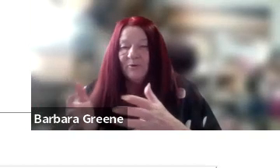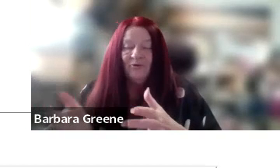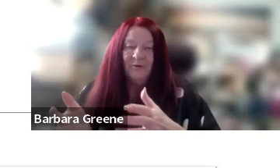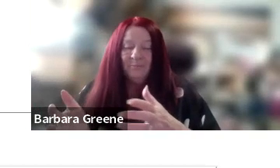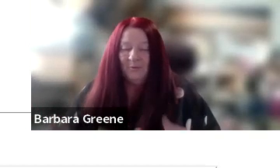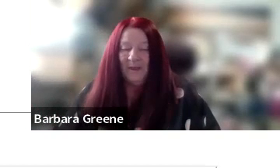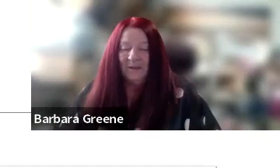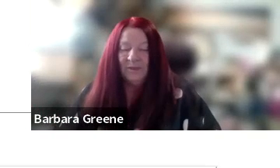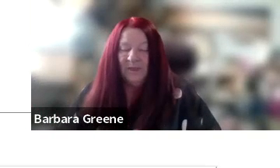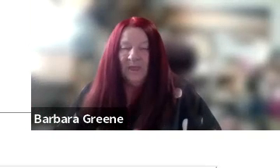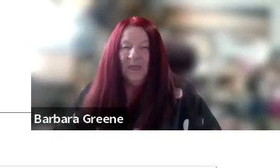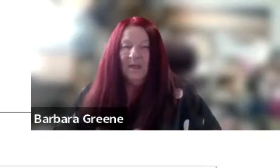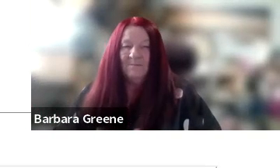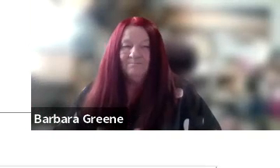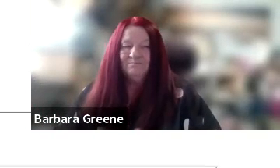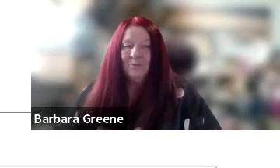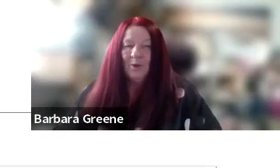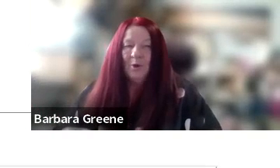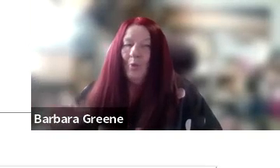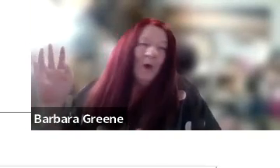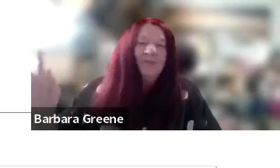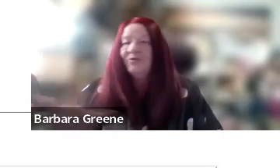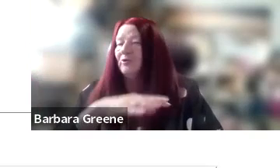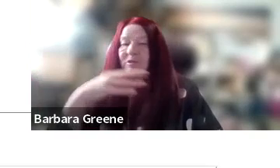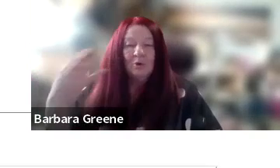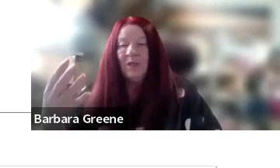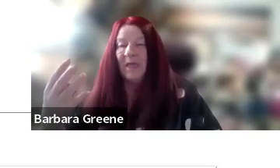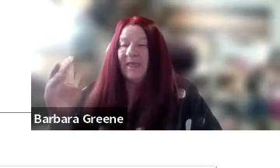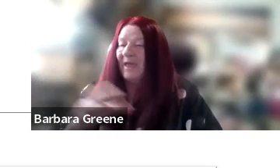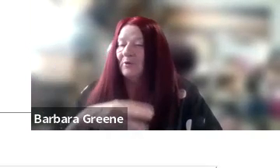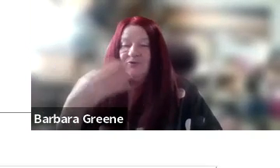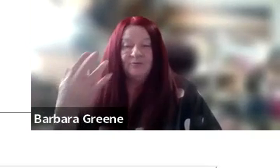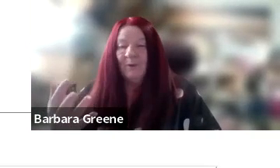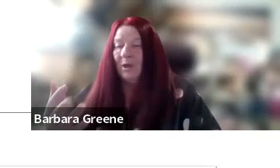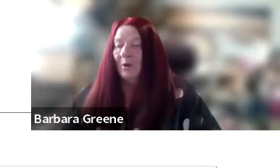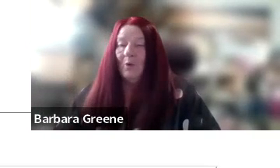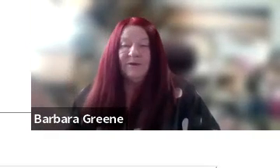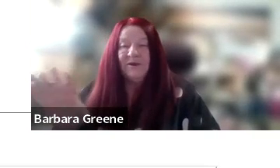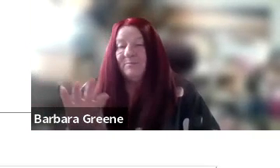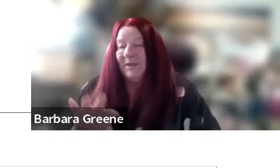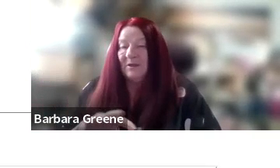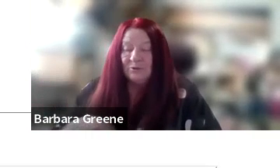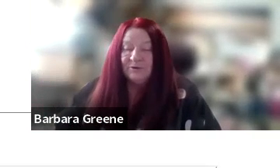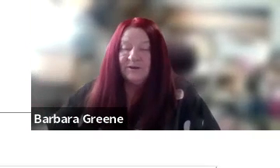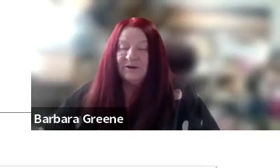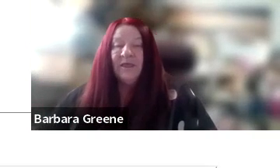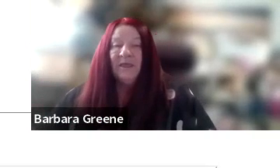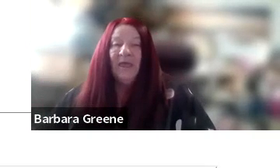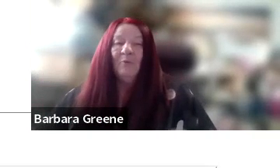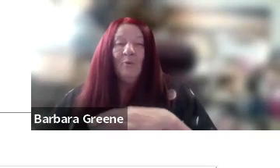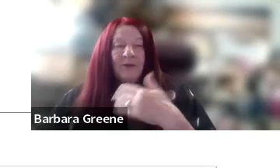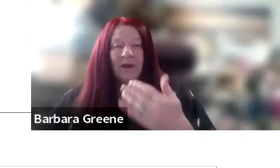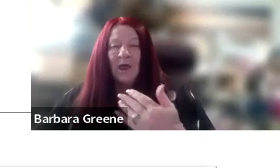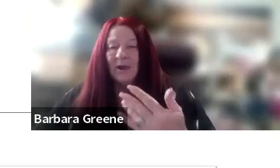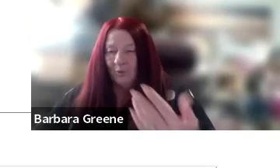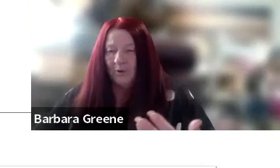our partnership around what this should look like, how it should flow, what needed to be included in it.